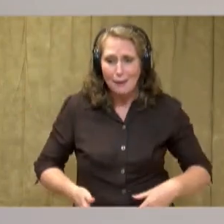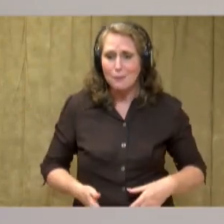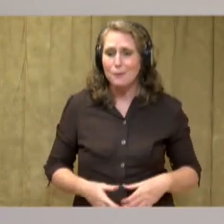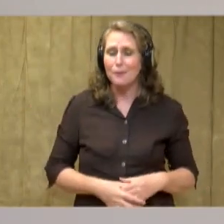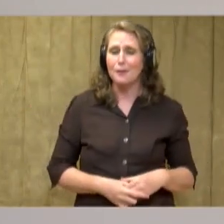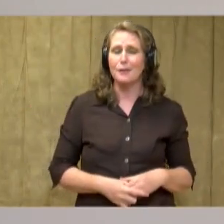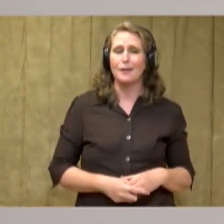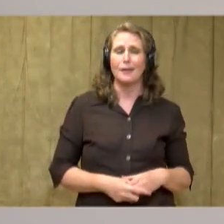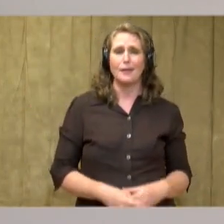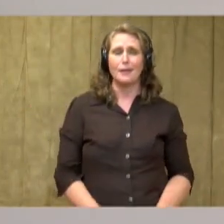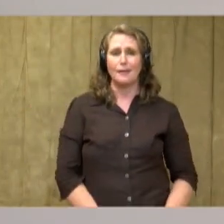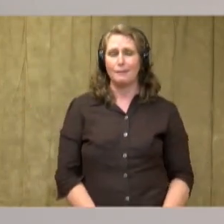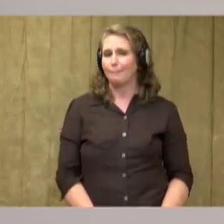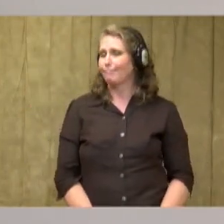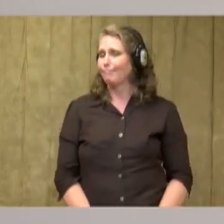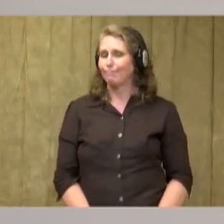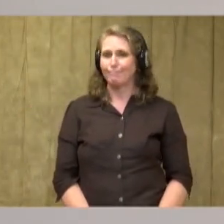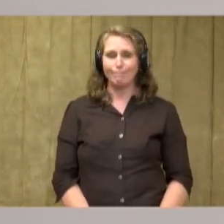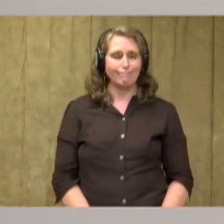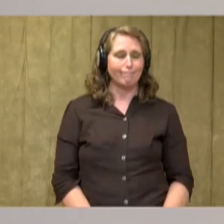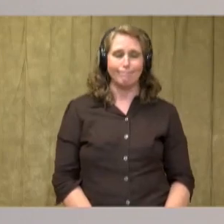and they burned the house down.